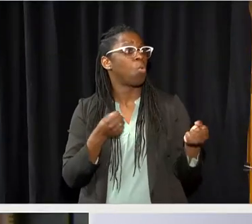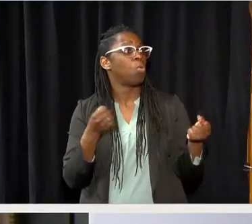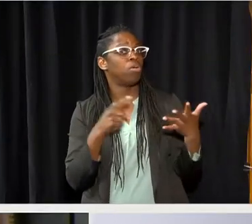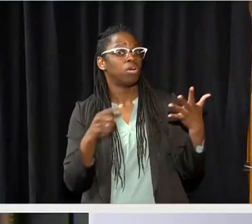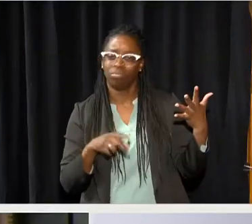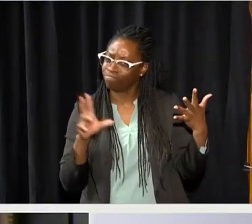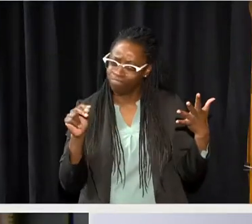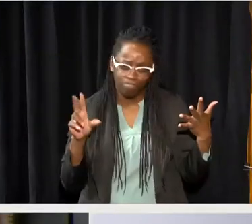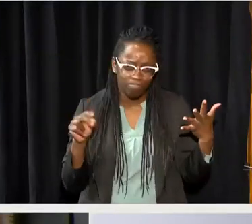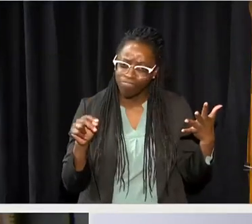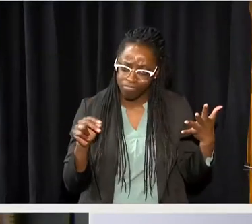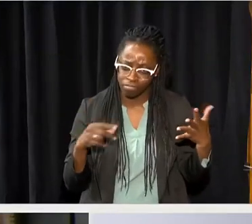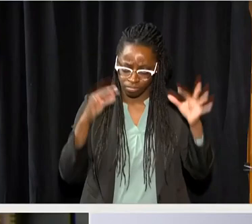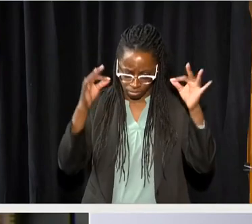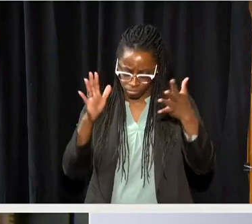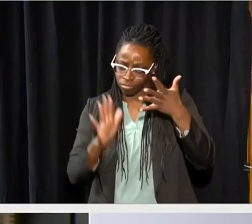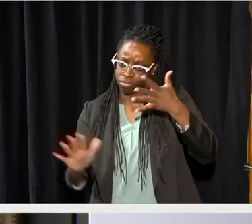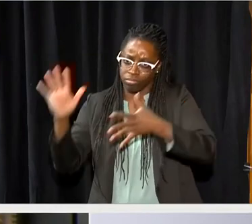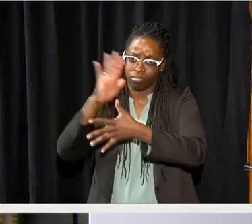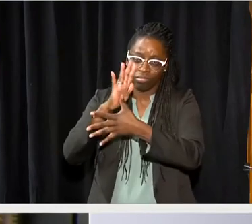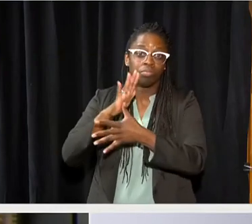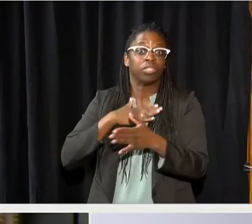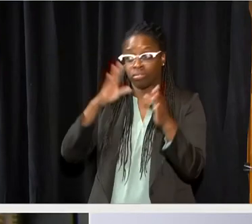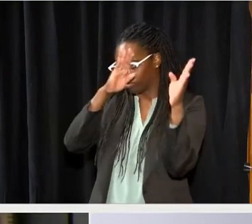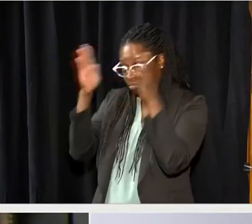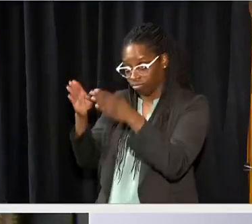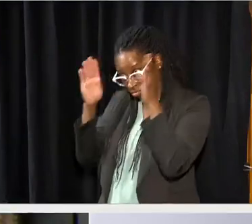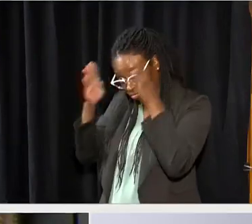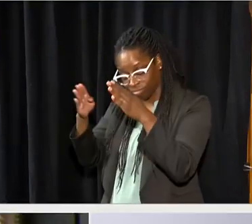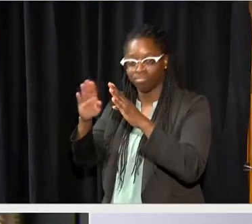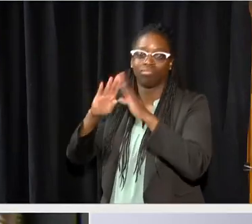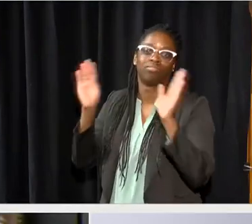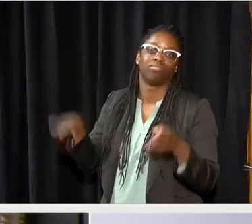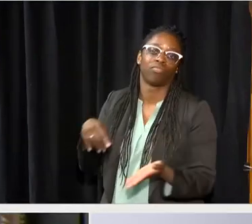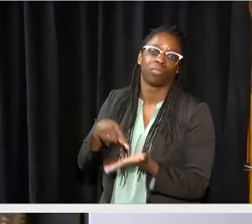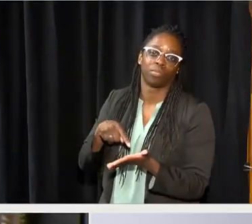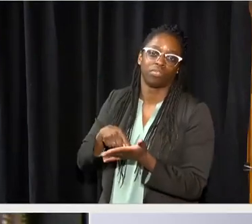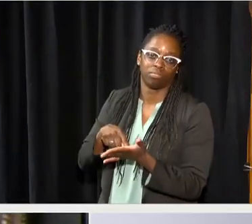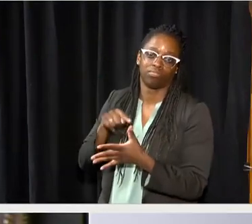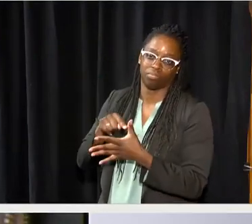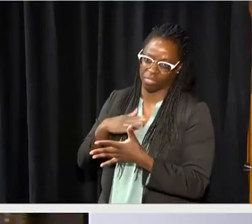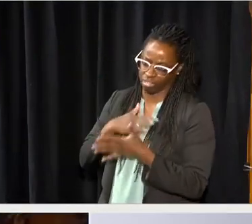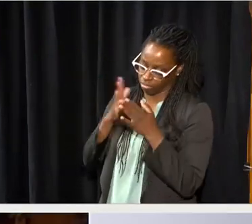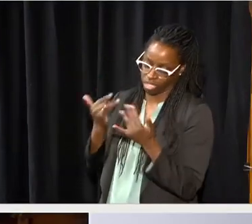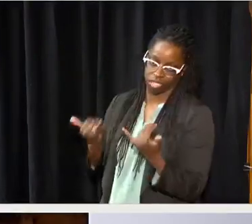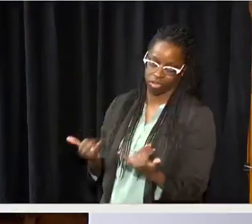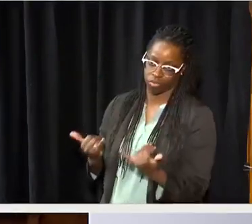starts with housing, the biggest challenge we face.